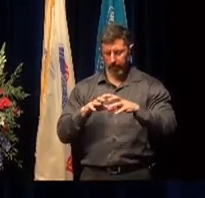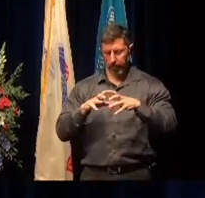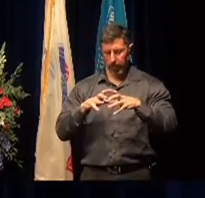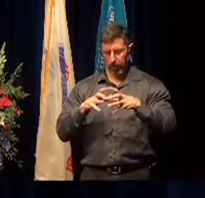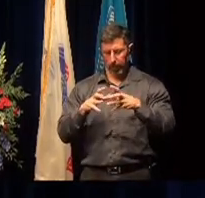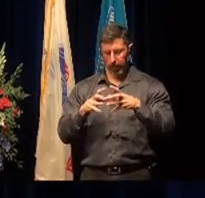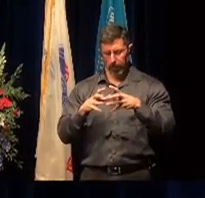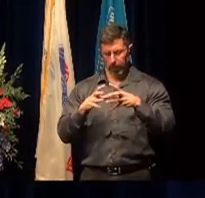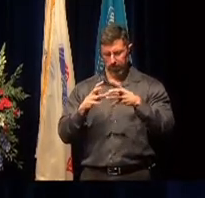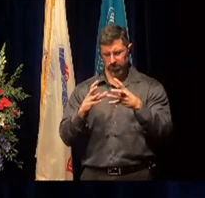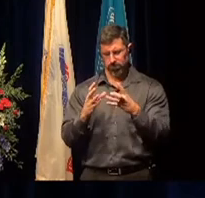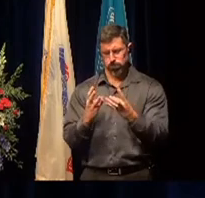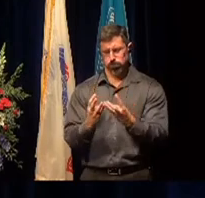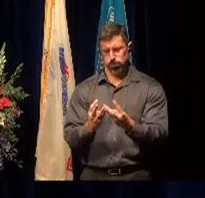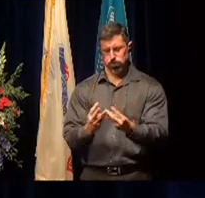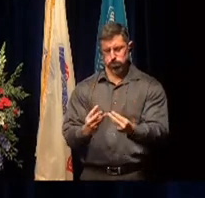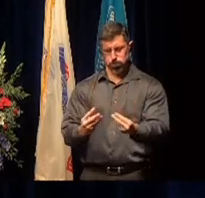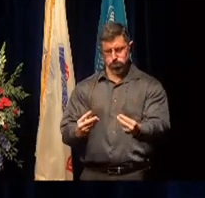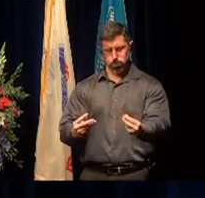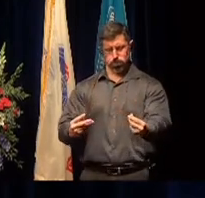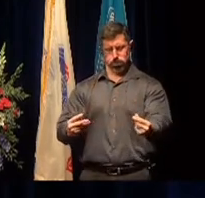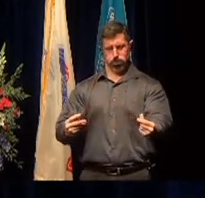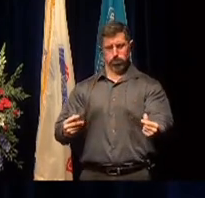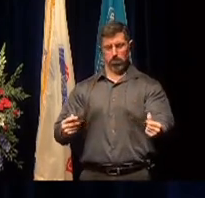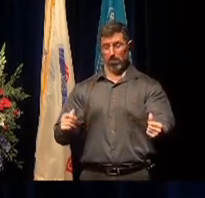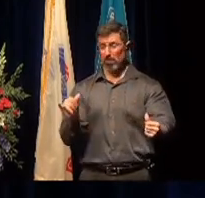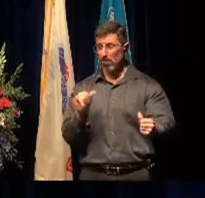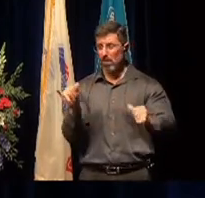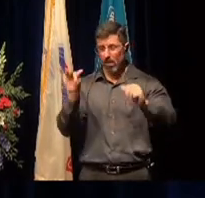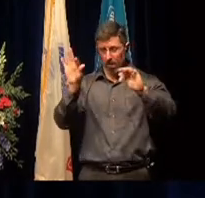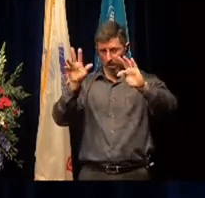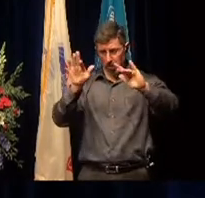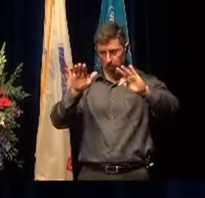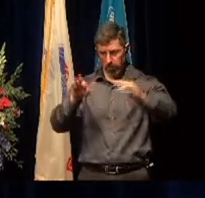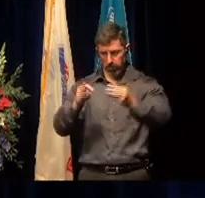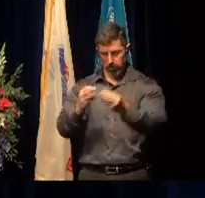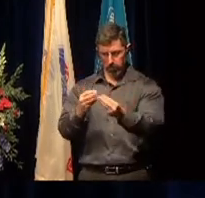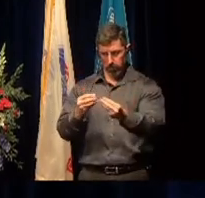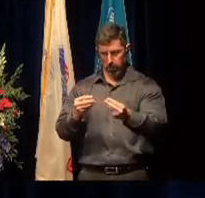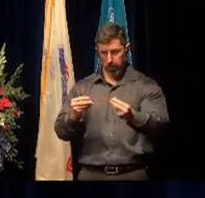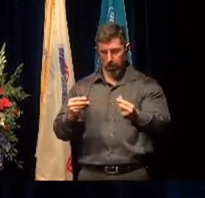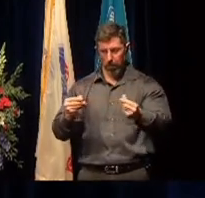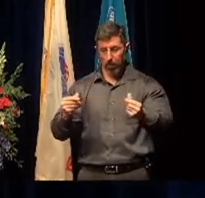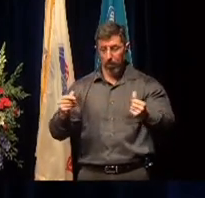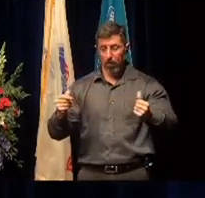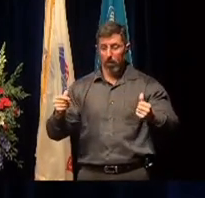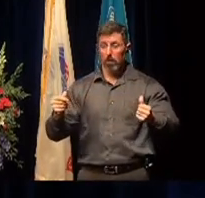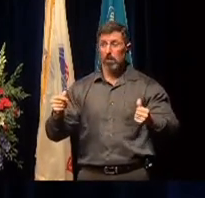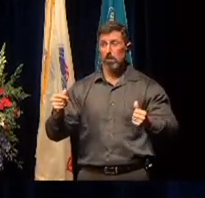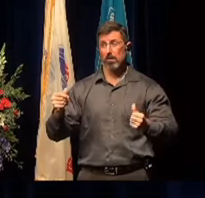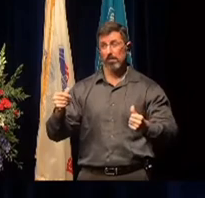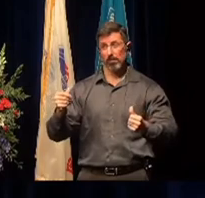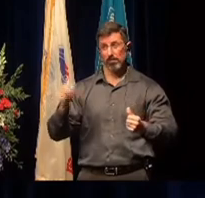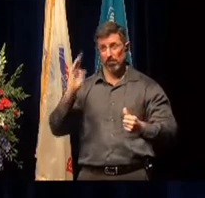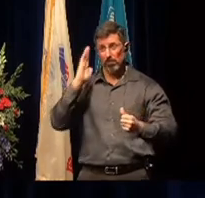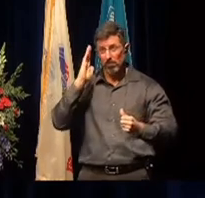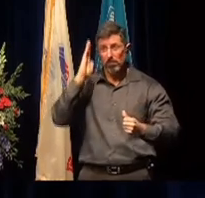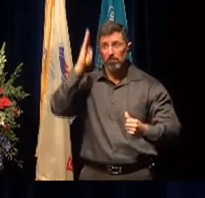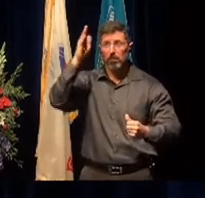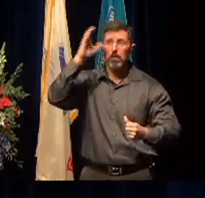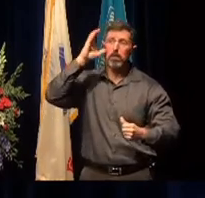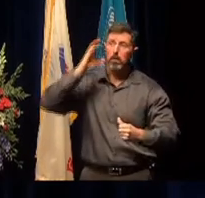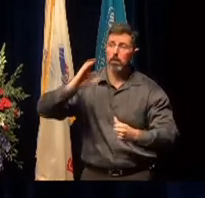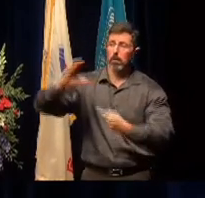dissolve like snow. The sun forbear to